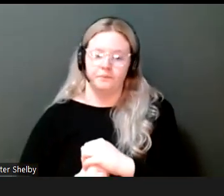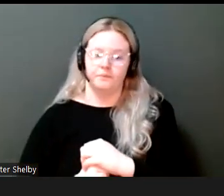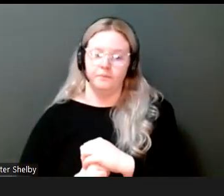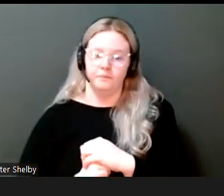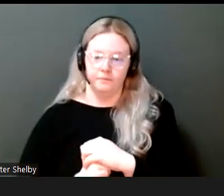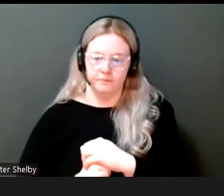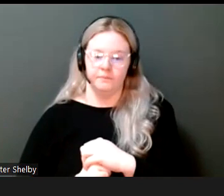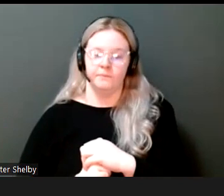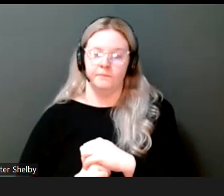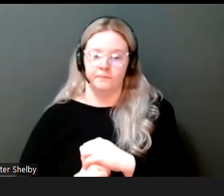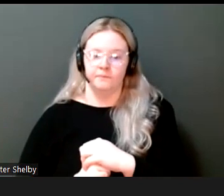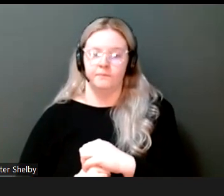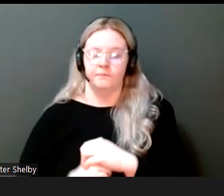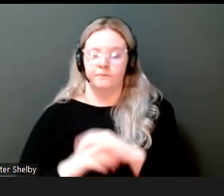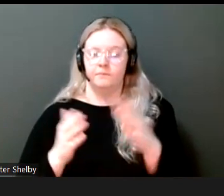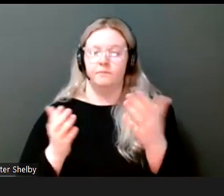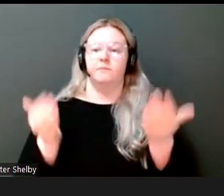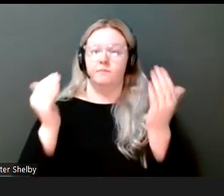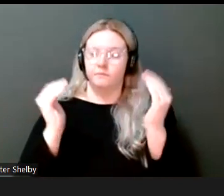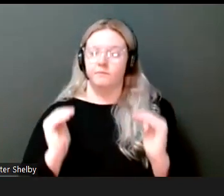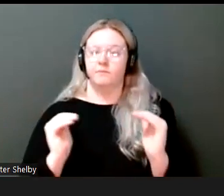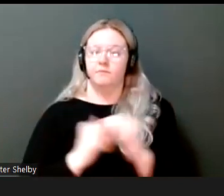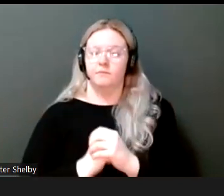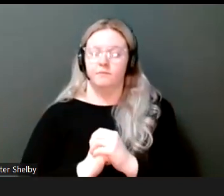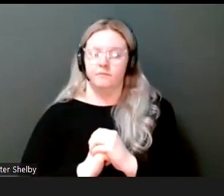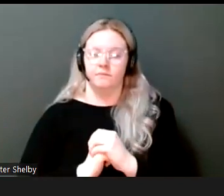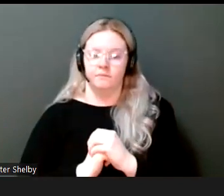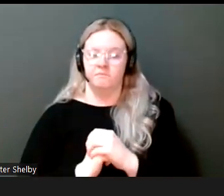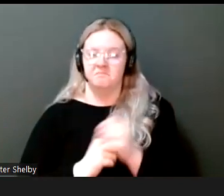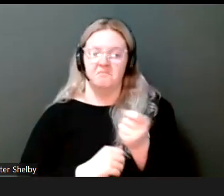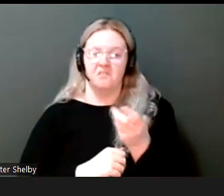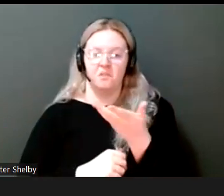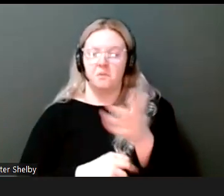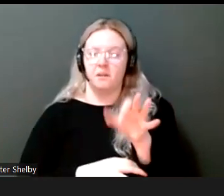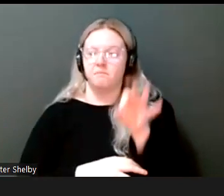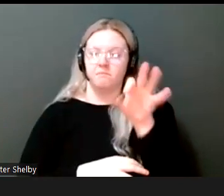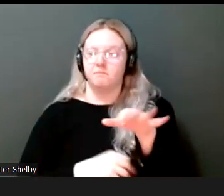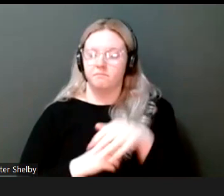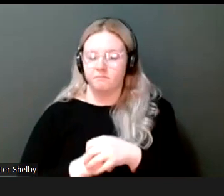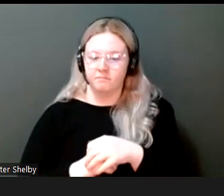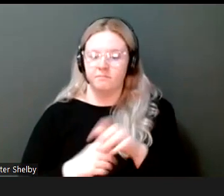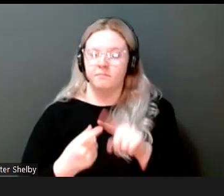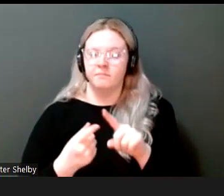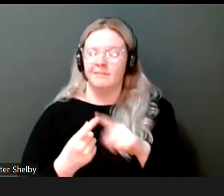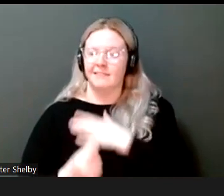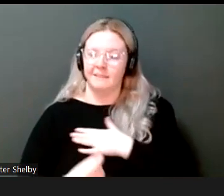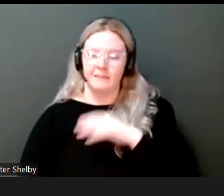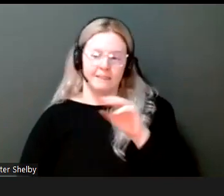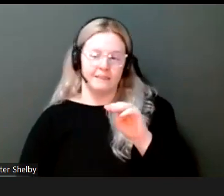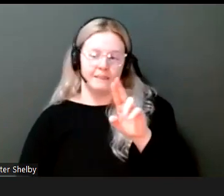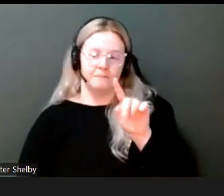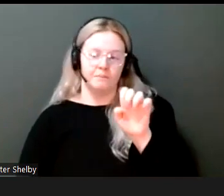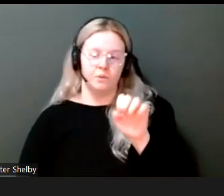Now, I'm going to just change my slide just to go over a few slight housekeeping tips. Please mute your mic to block out